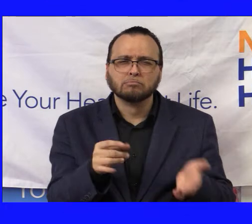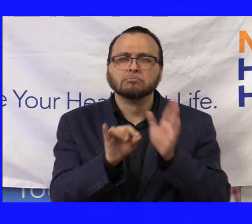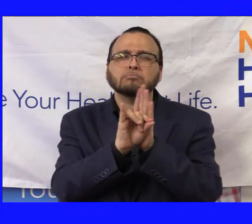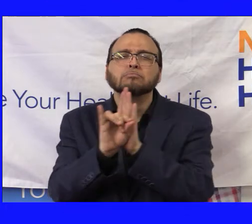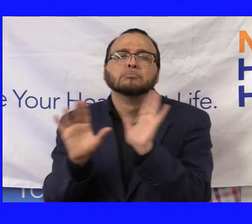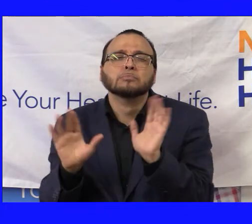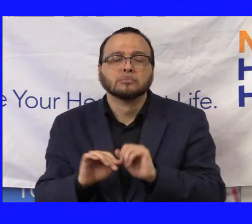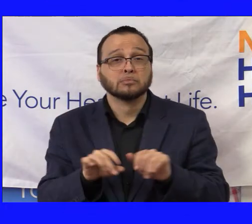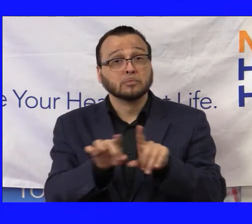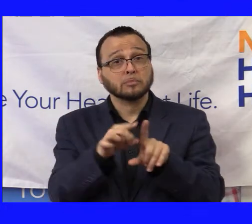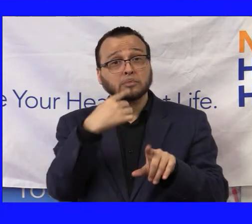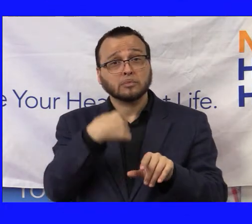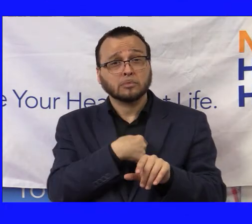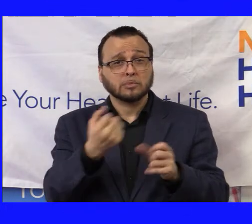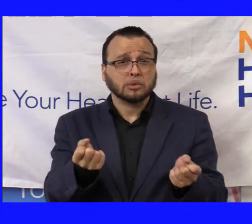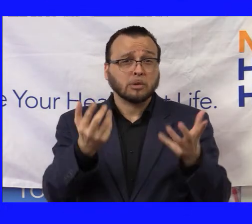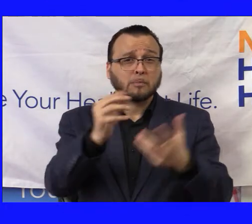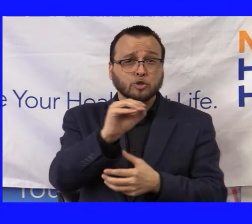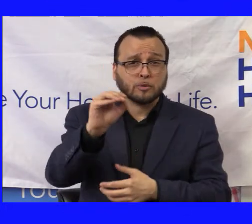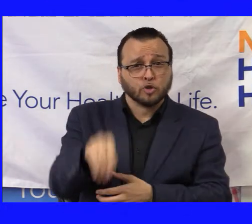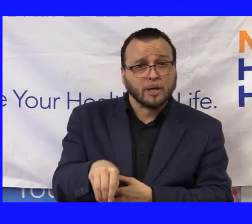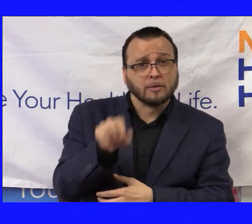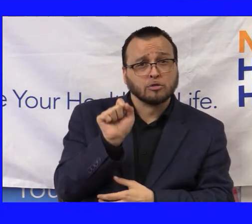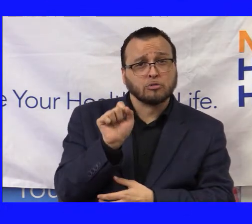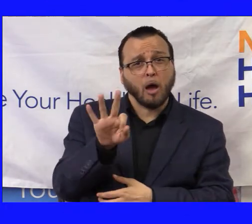is the percentage of